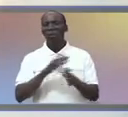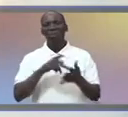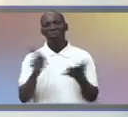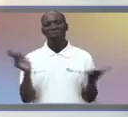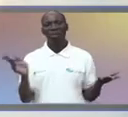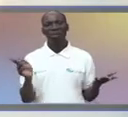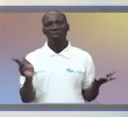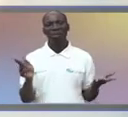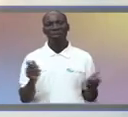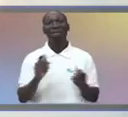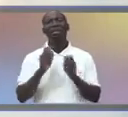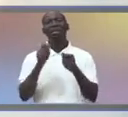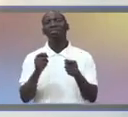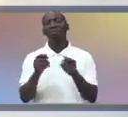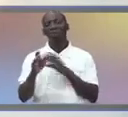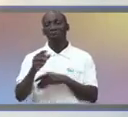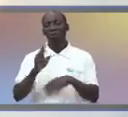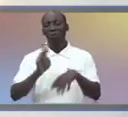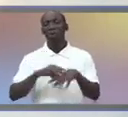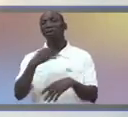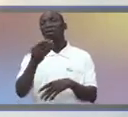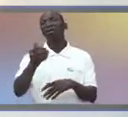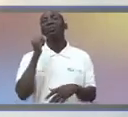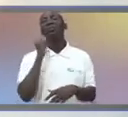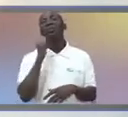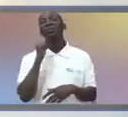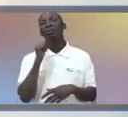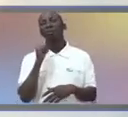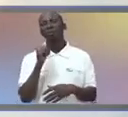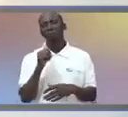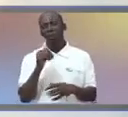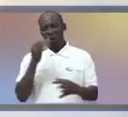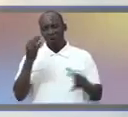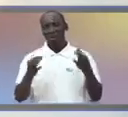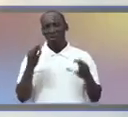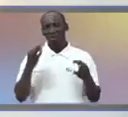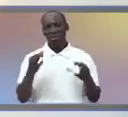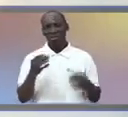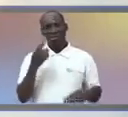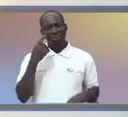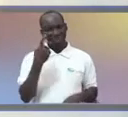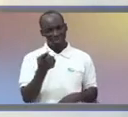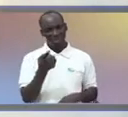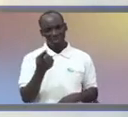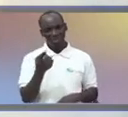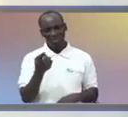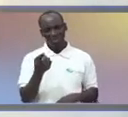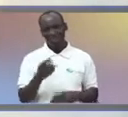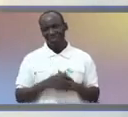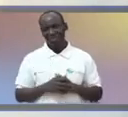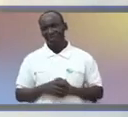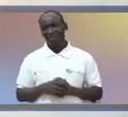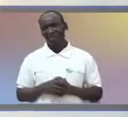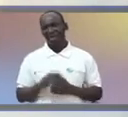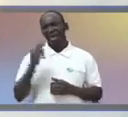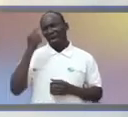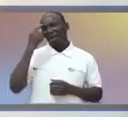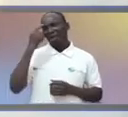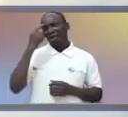wo a womfii no atɛmu da no wobɛka sɛi na akyerɛ nyankopɔn dwene saa nsɛm yi ho na hu ne